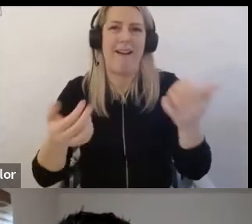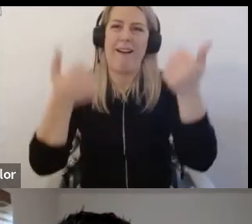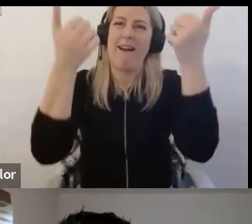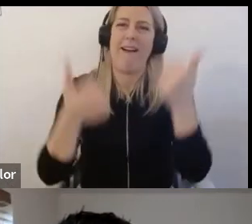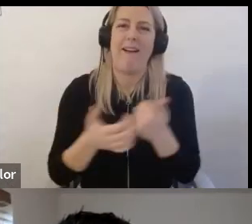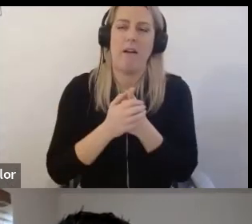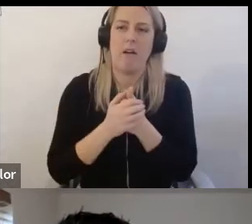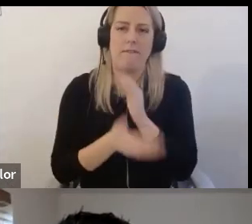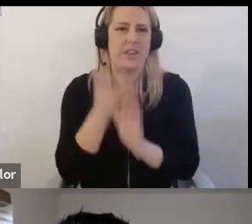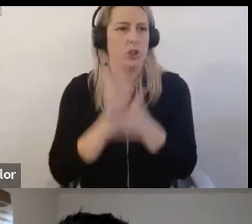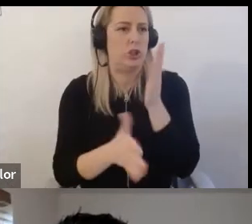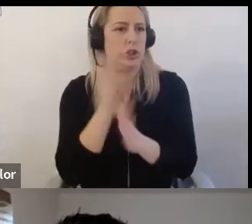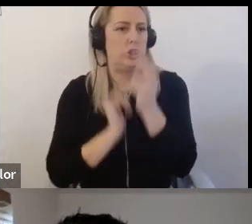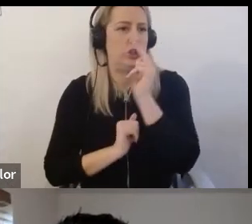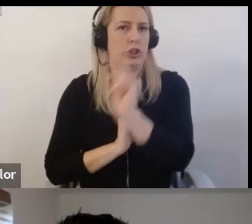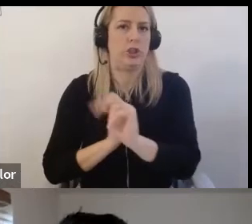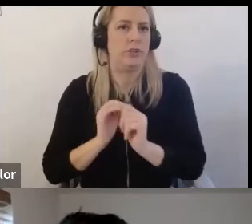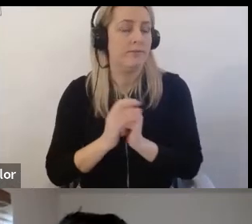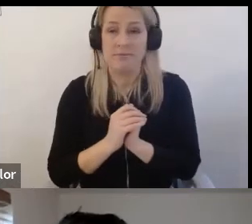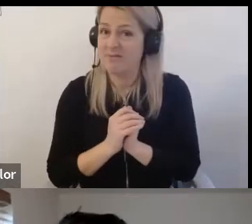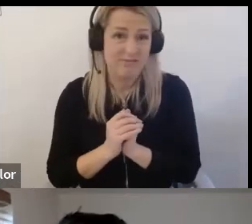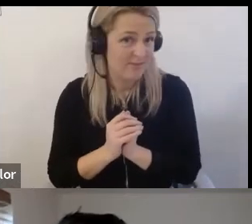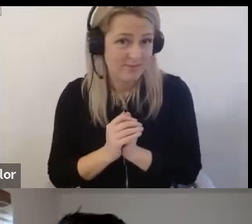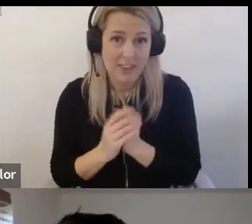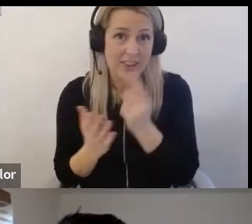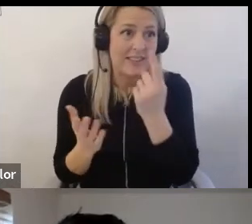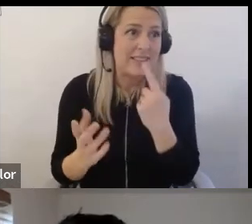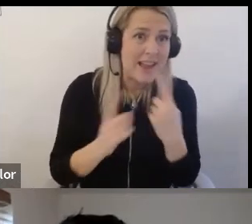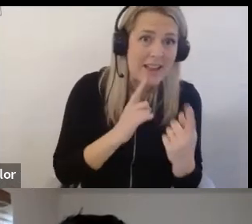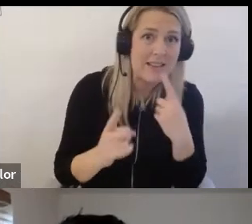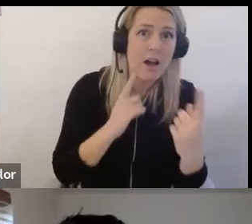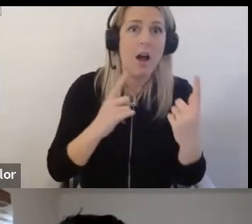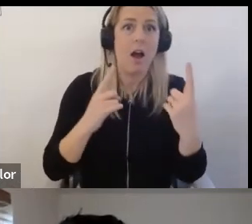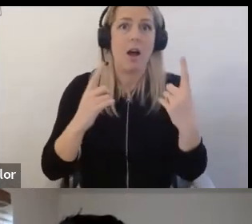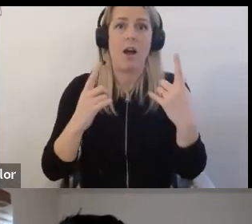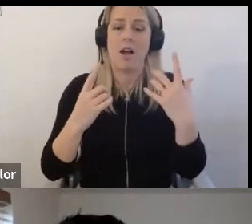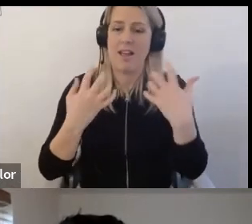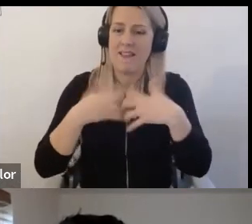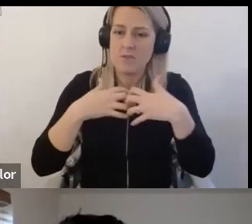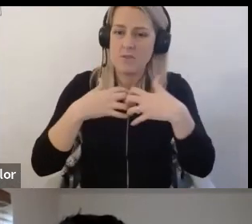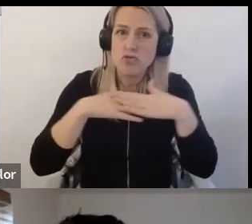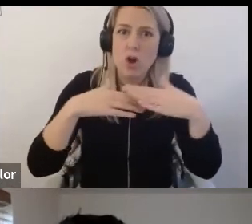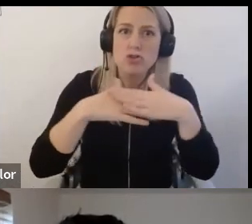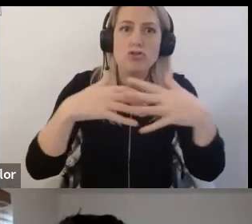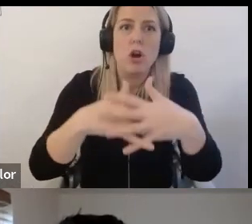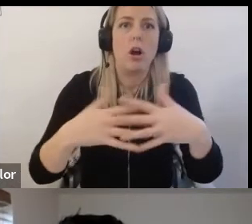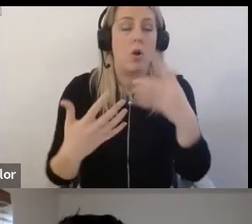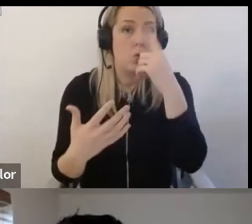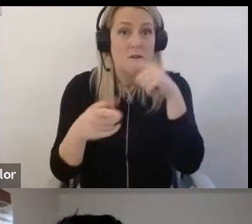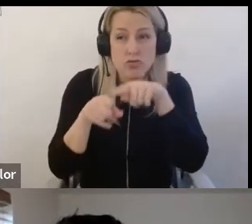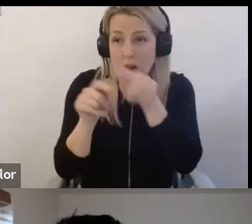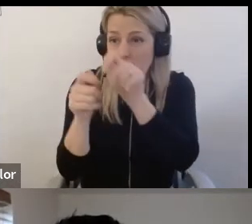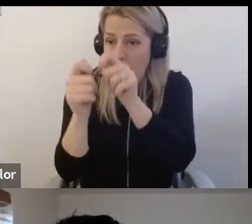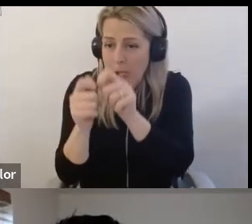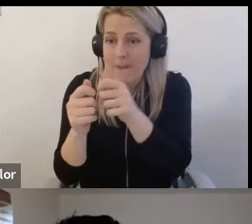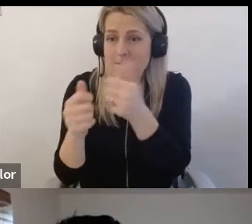of course, the availability of the infrastructure, the data and evidence, the capacity. And we can try to tweak one or the other, but that's